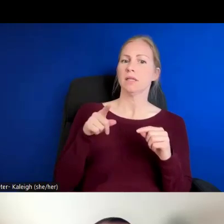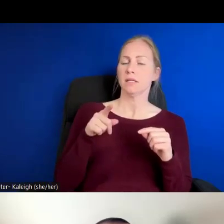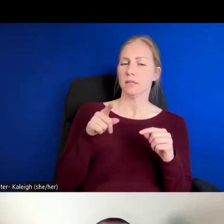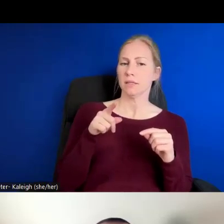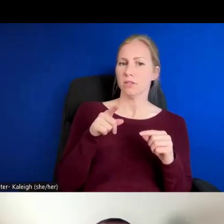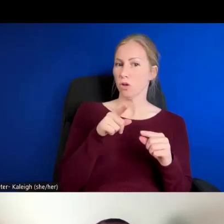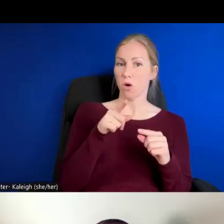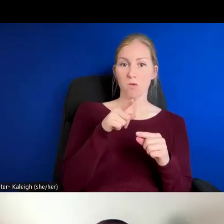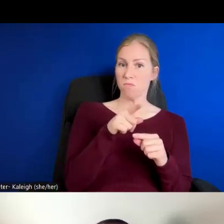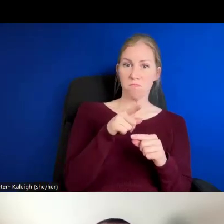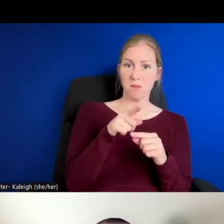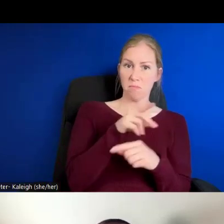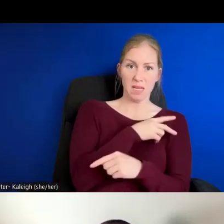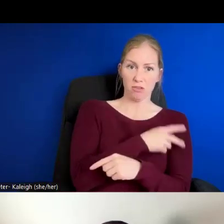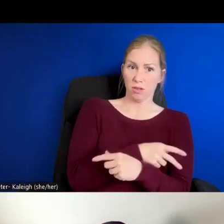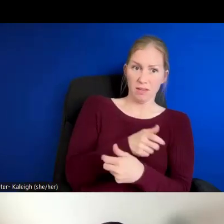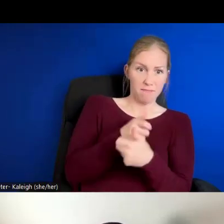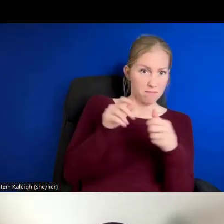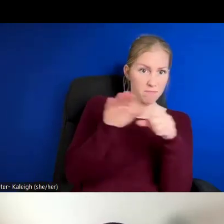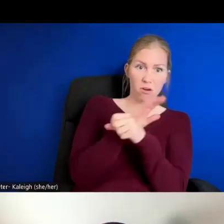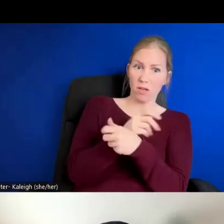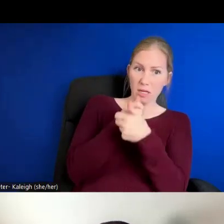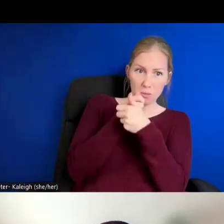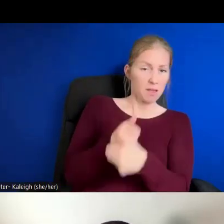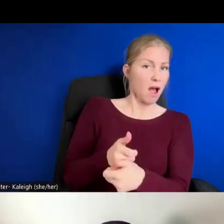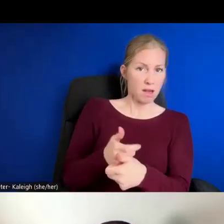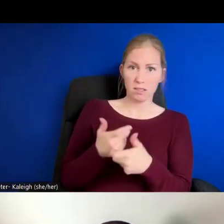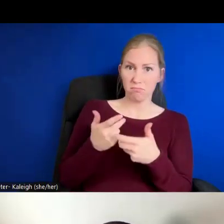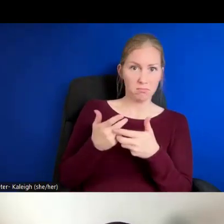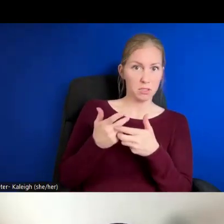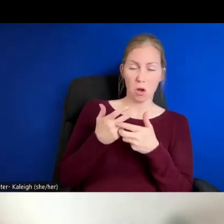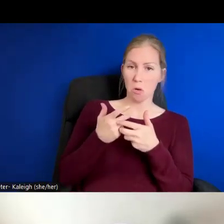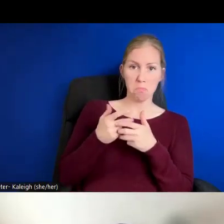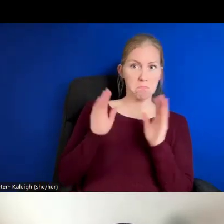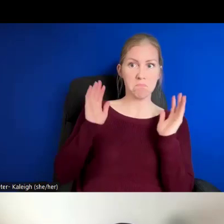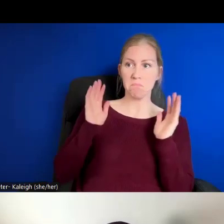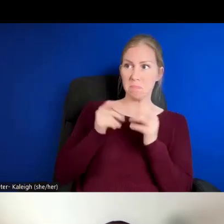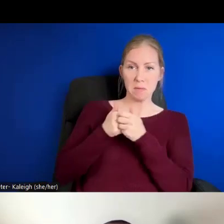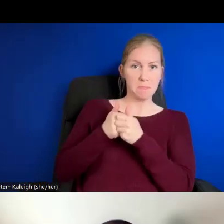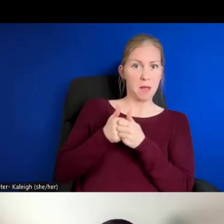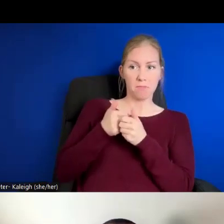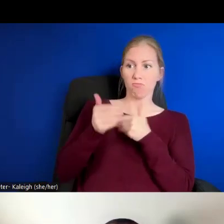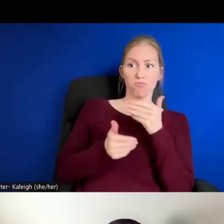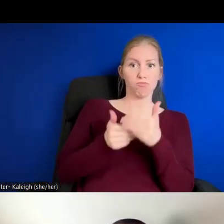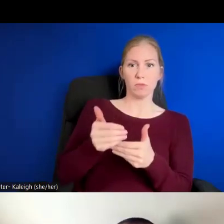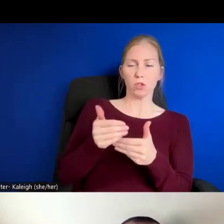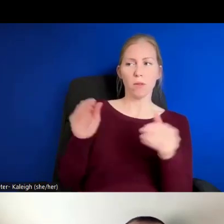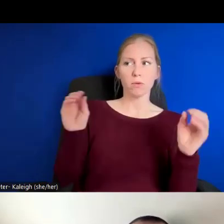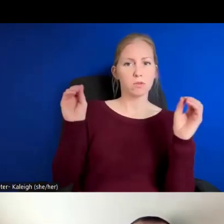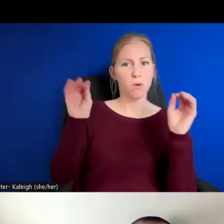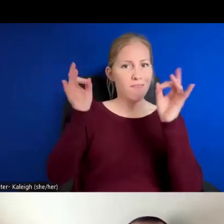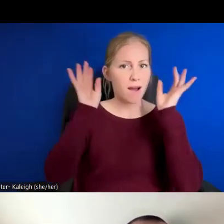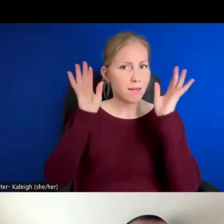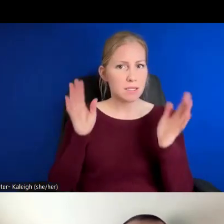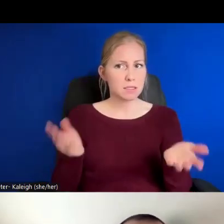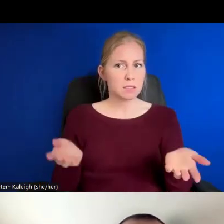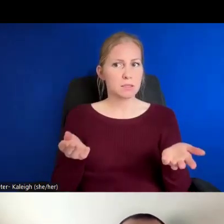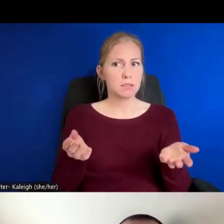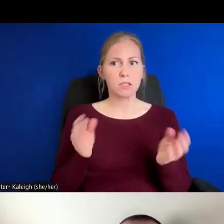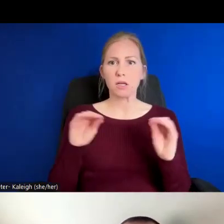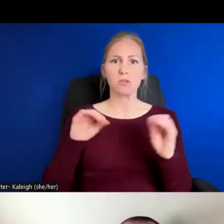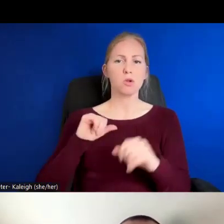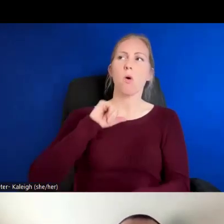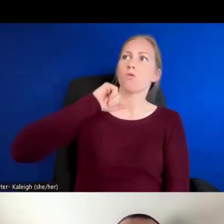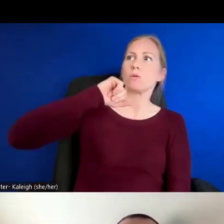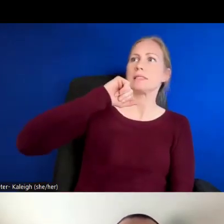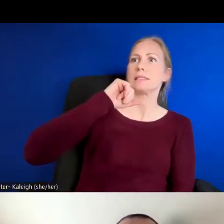fully complied with it, suggesting that, there was no violence, essentially. There was no resistance